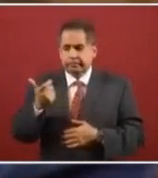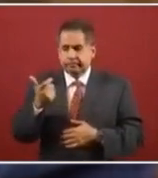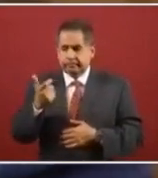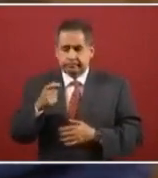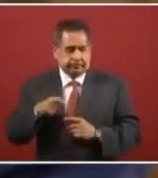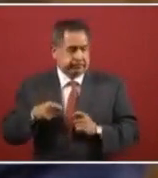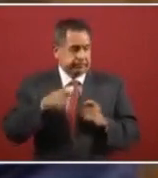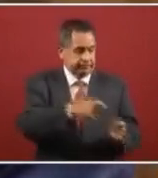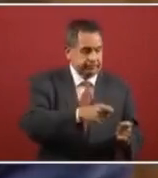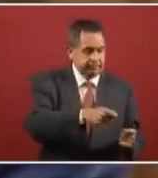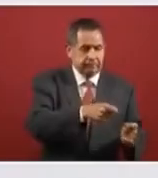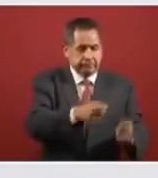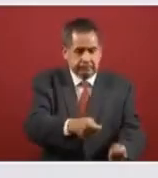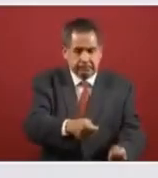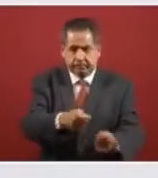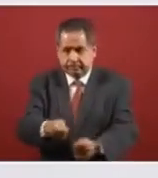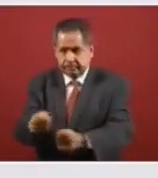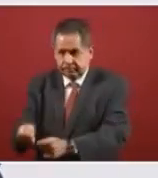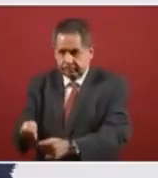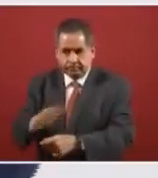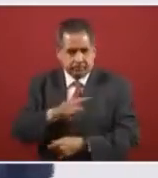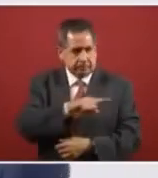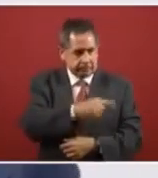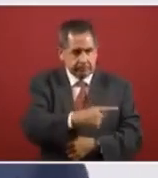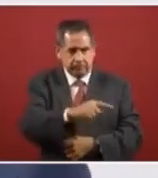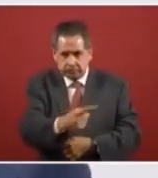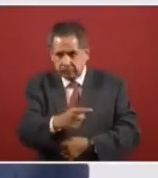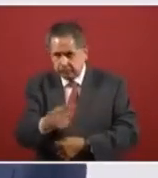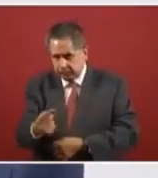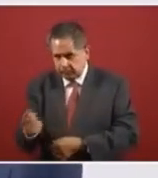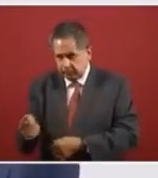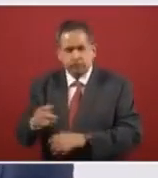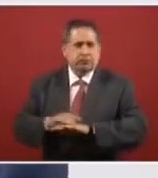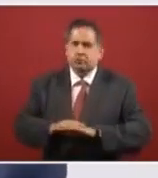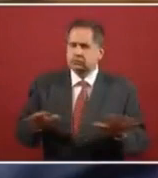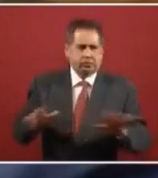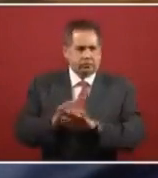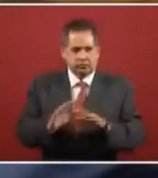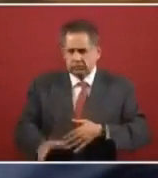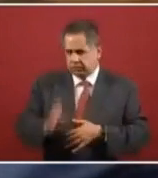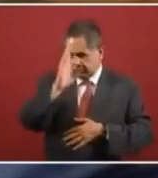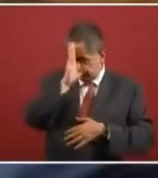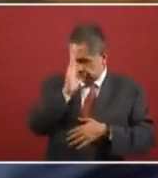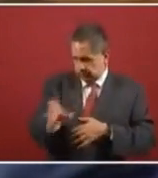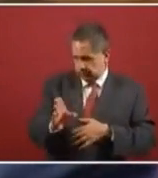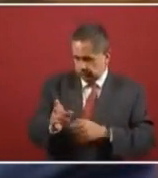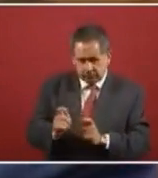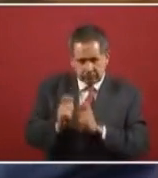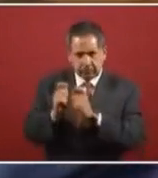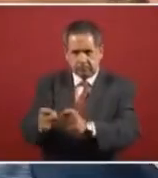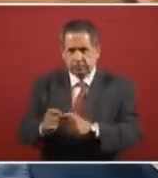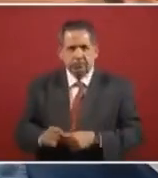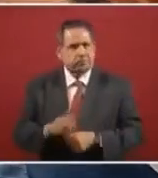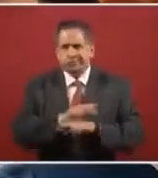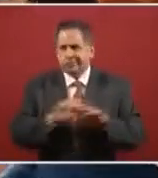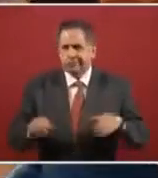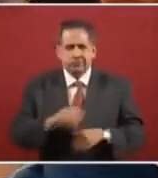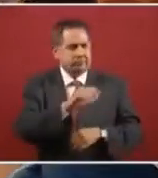not built with cuts through many hands because each time they go through agencies